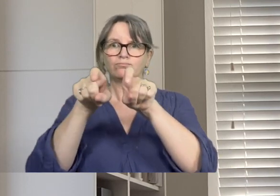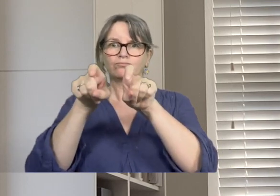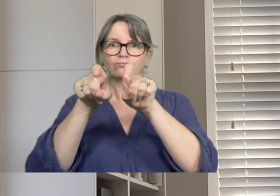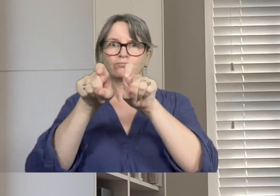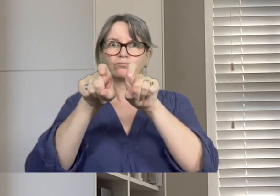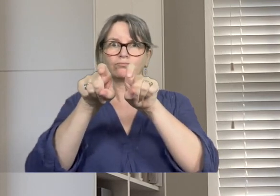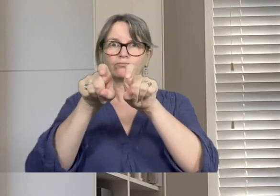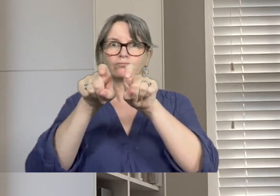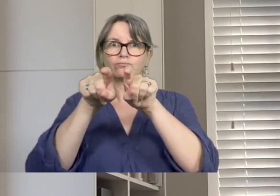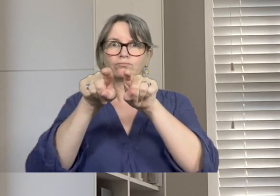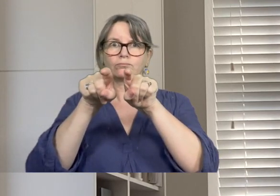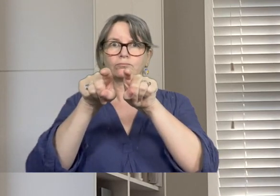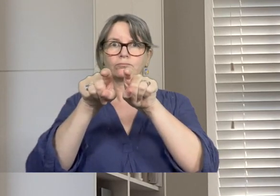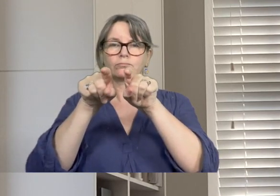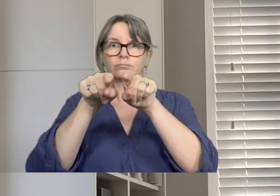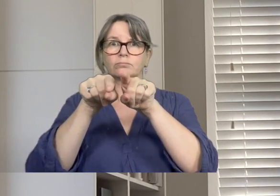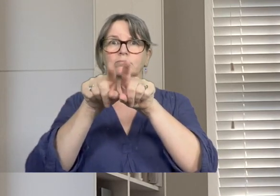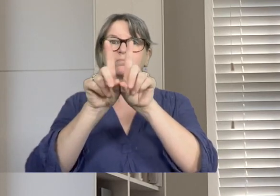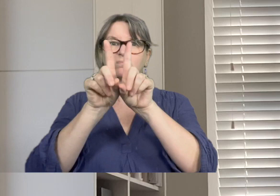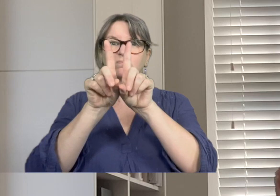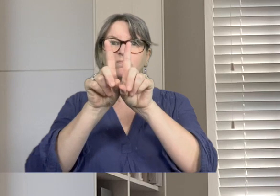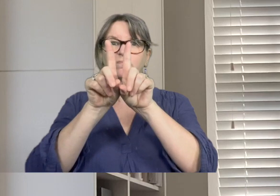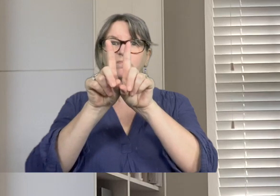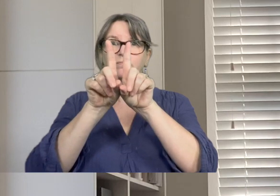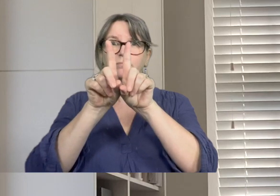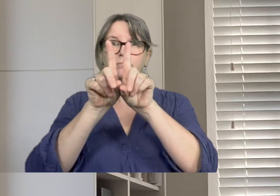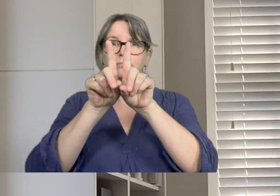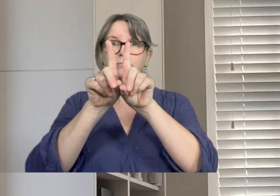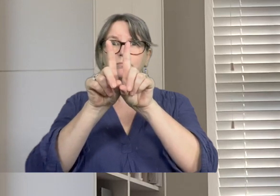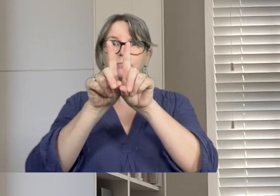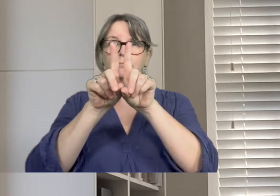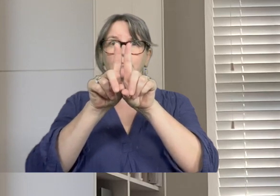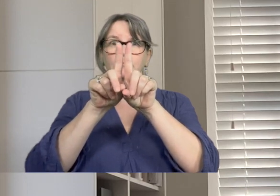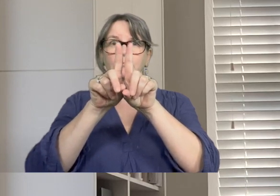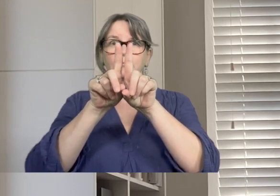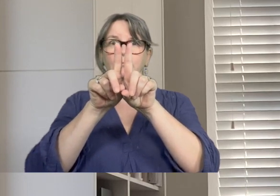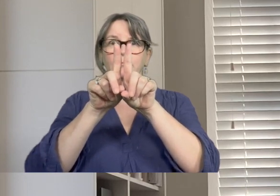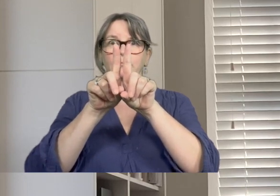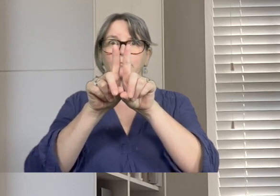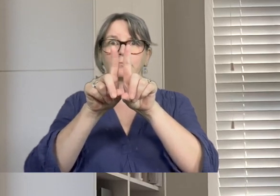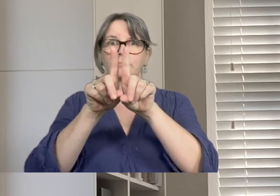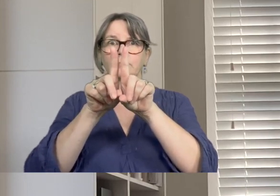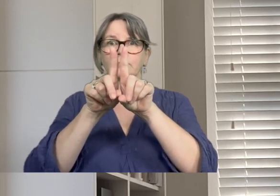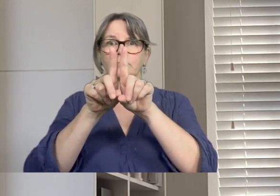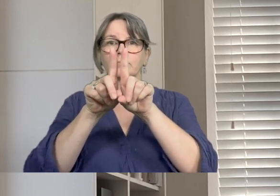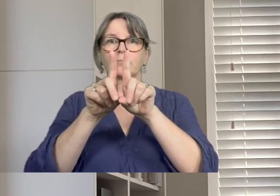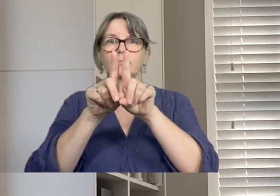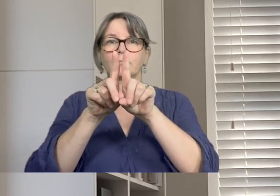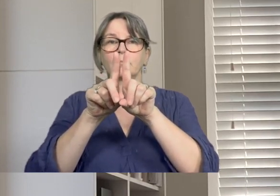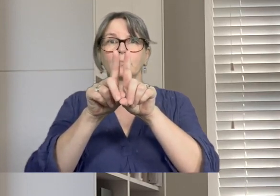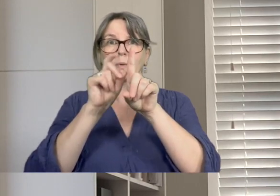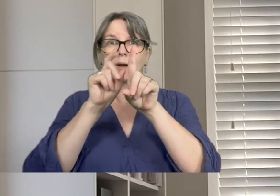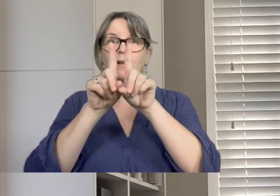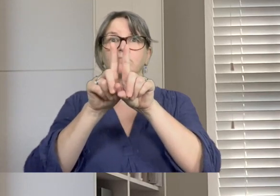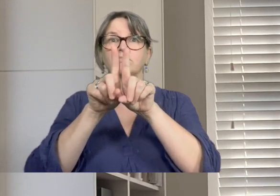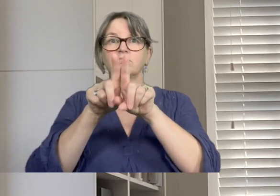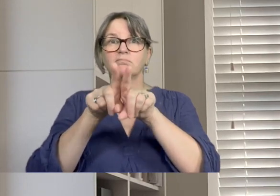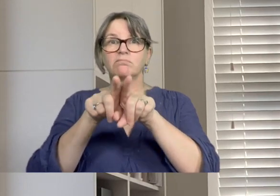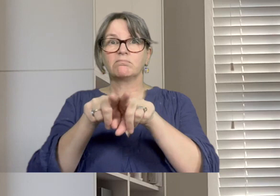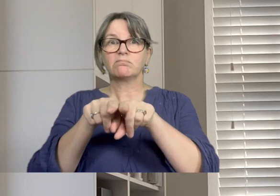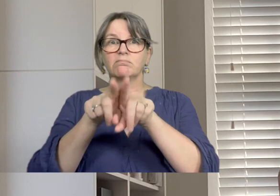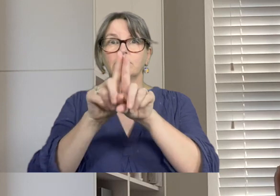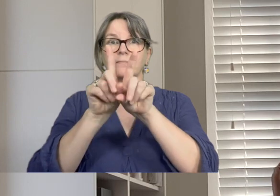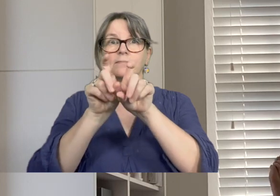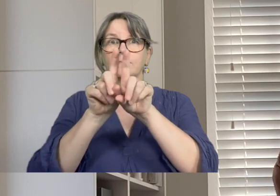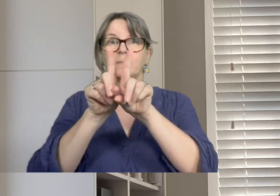away. You want to feel like you're working hard to stabilise that pelvis. You can come straight up to the ceiling. I actually prefer this one. Or you can